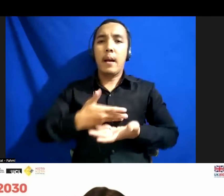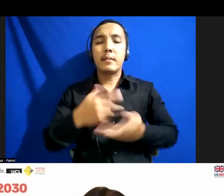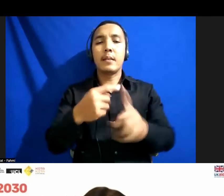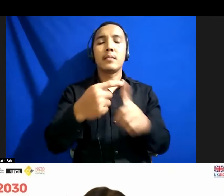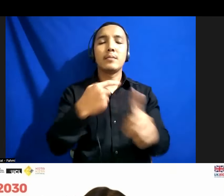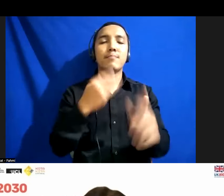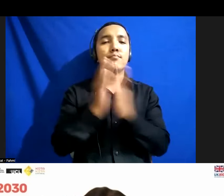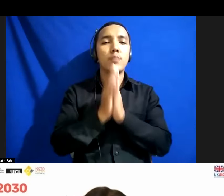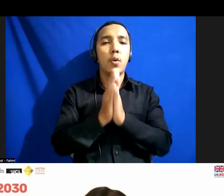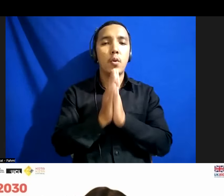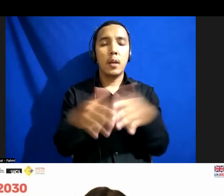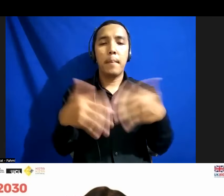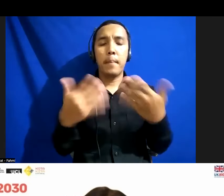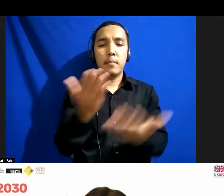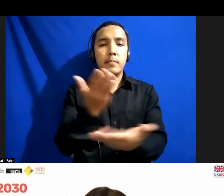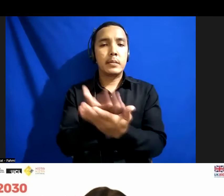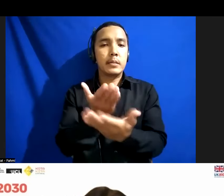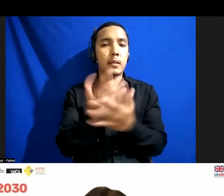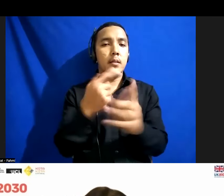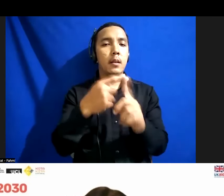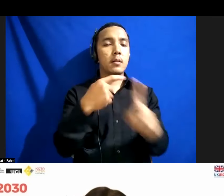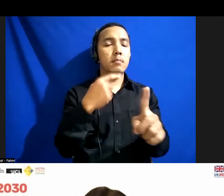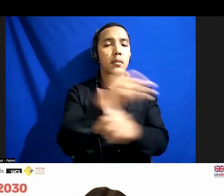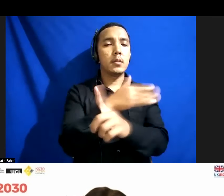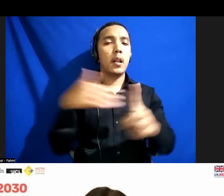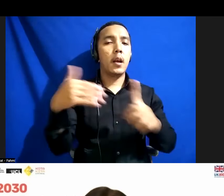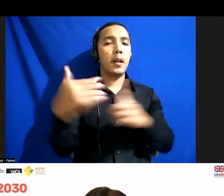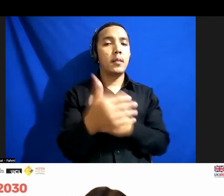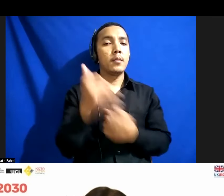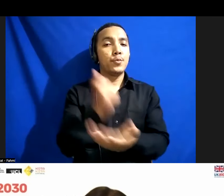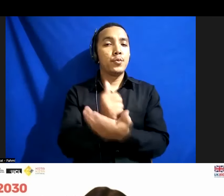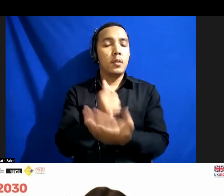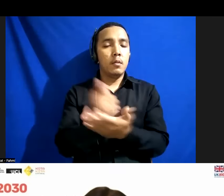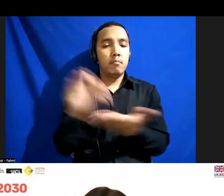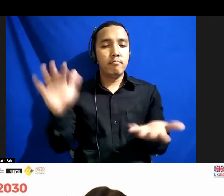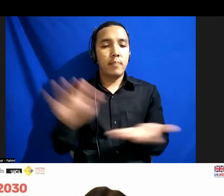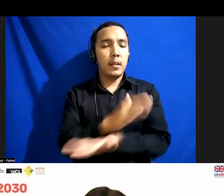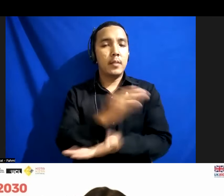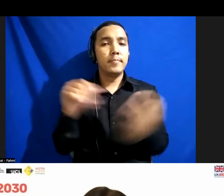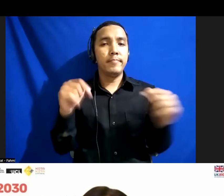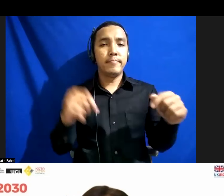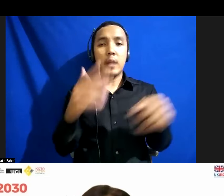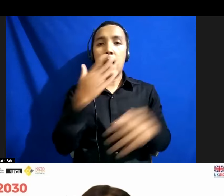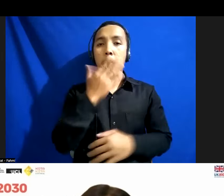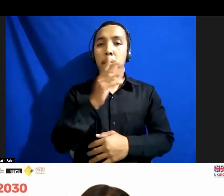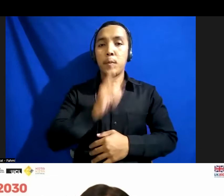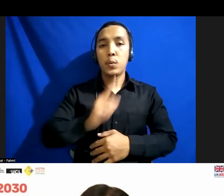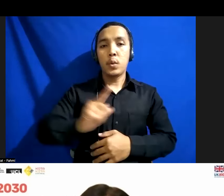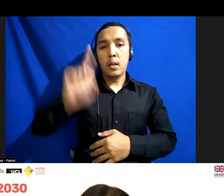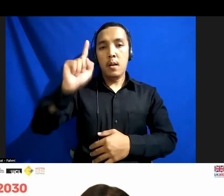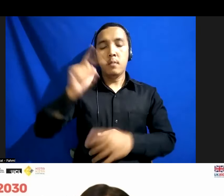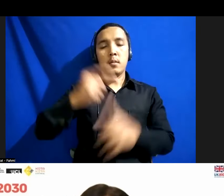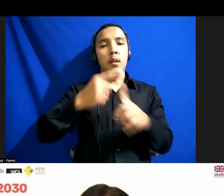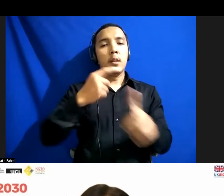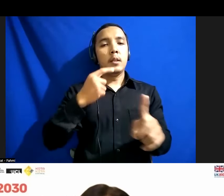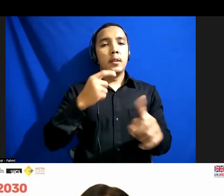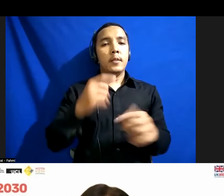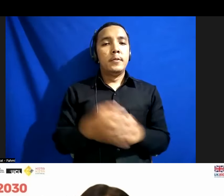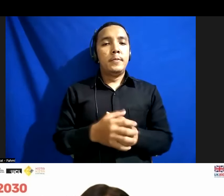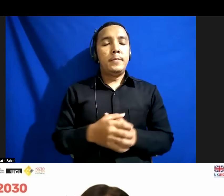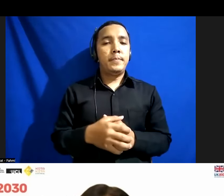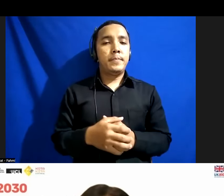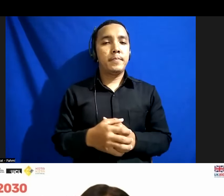to allow the request of the residents. So in this opportunity, we would like to thank